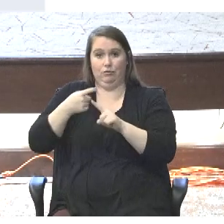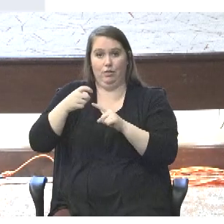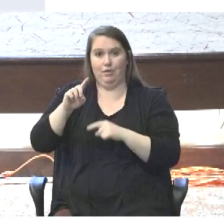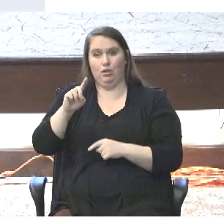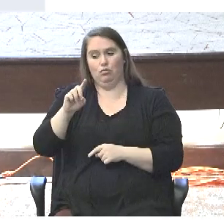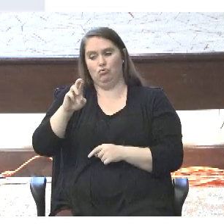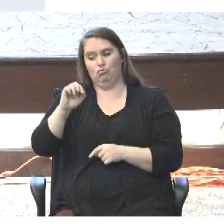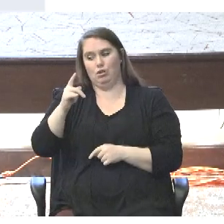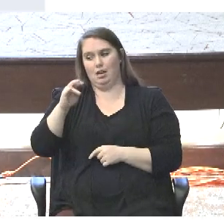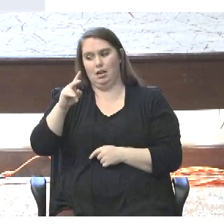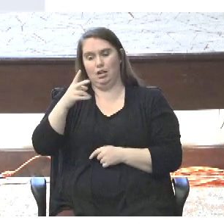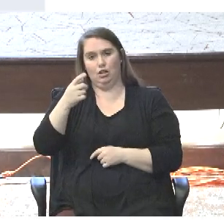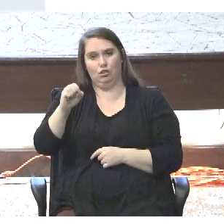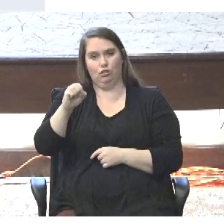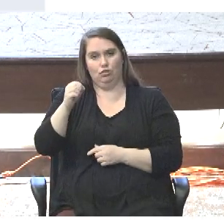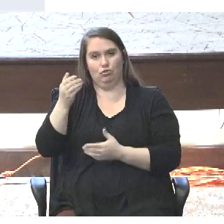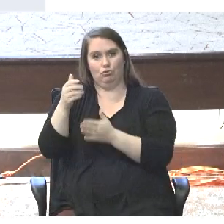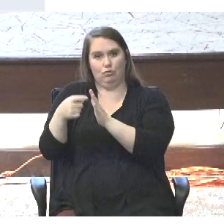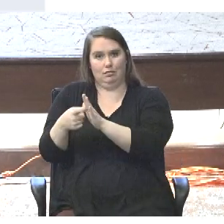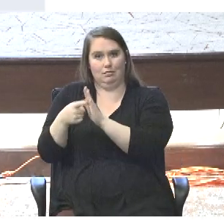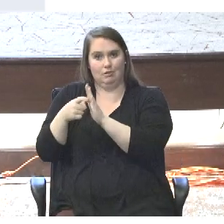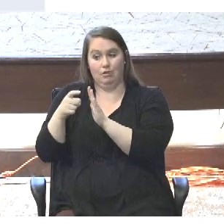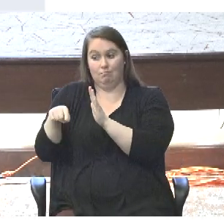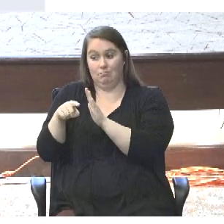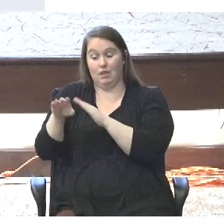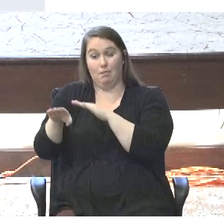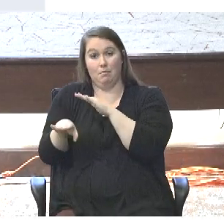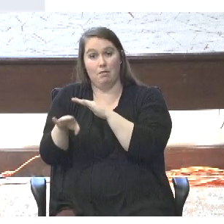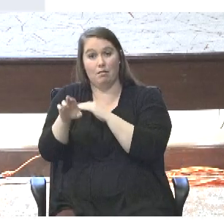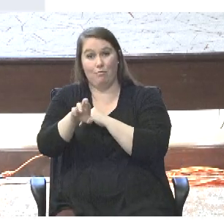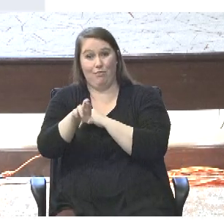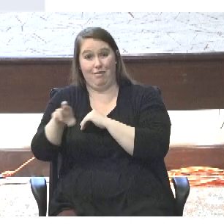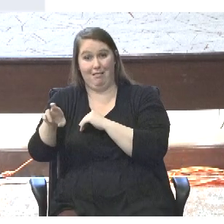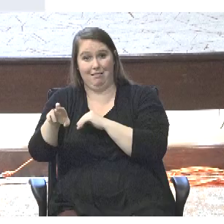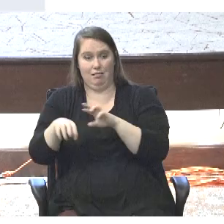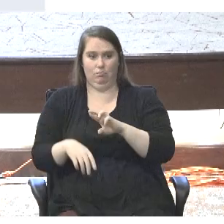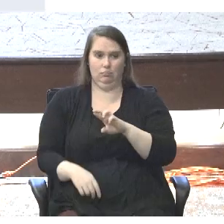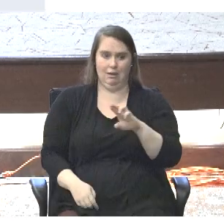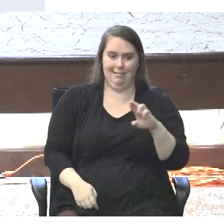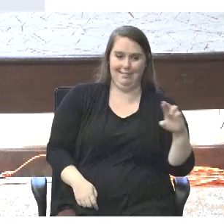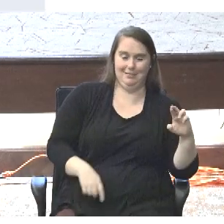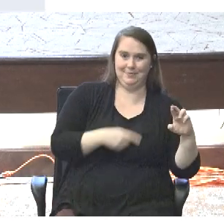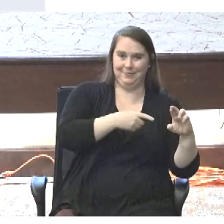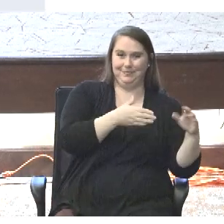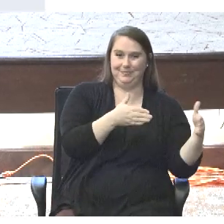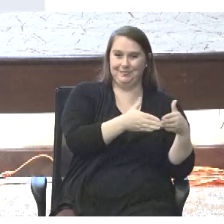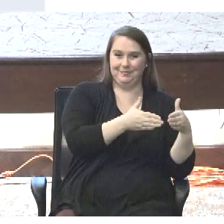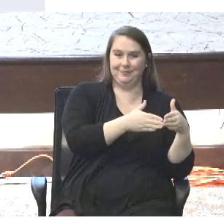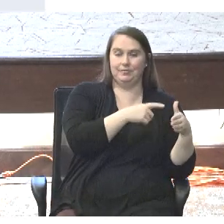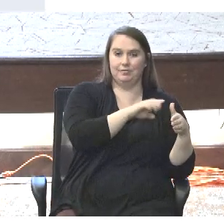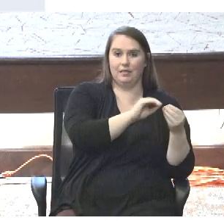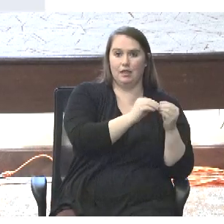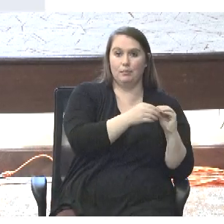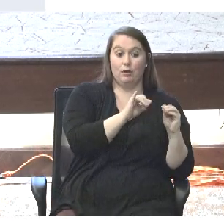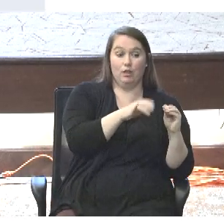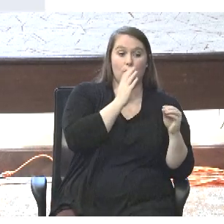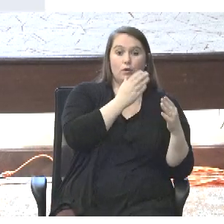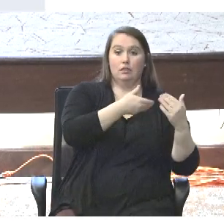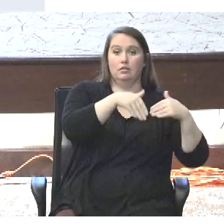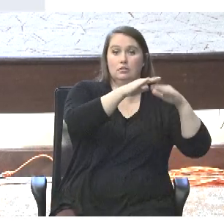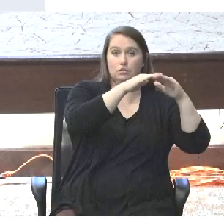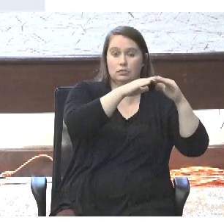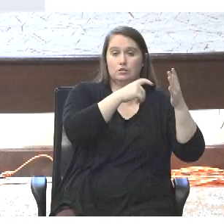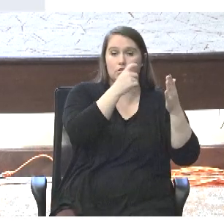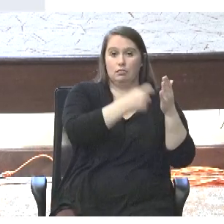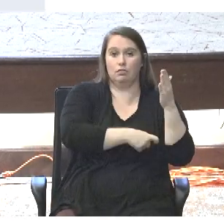drainage criteria, the bottom right-hand number is what's important to you. We're predicting that we're going to increase the